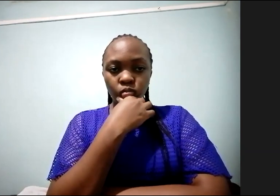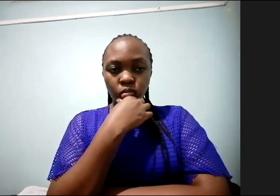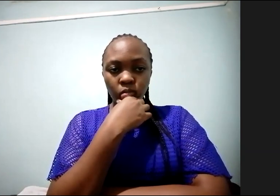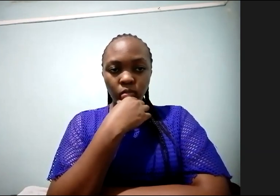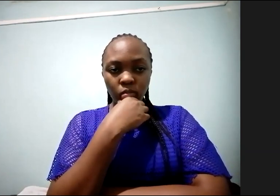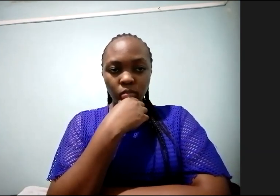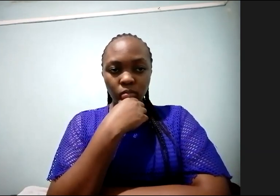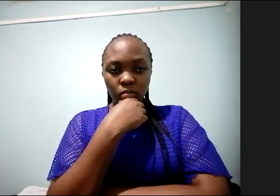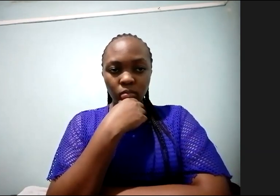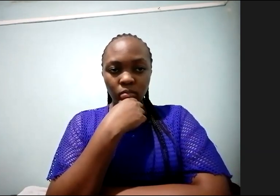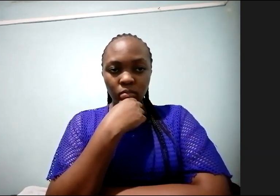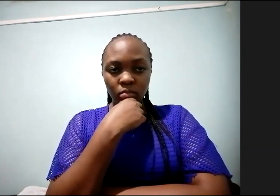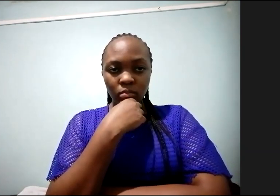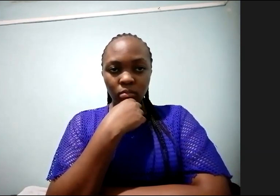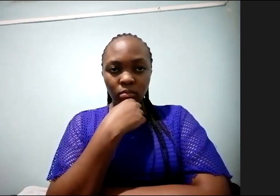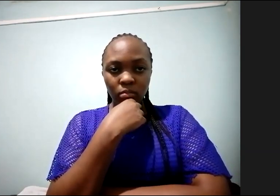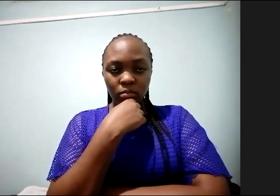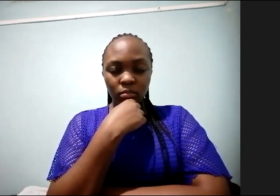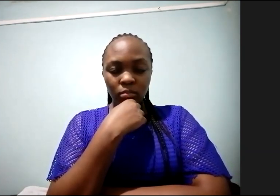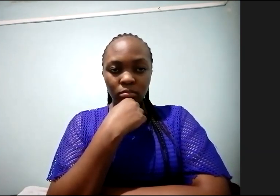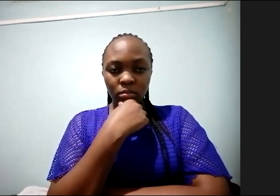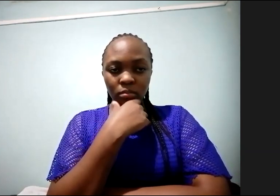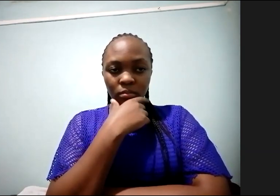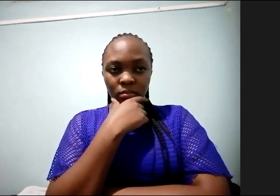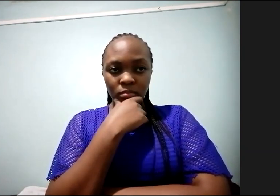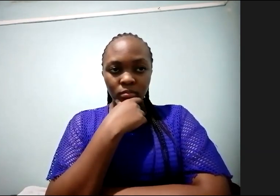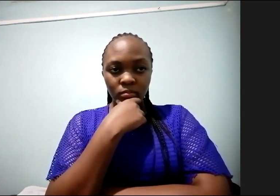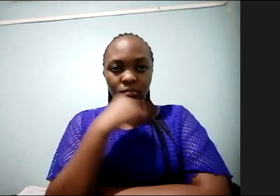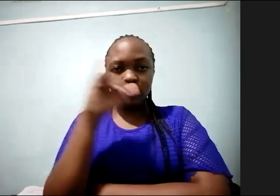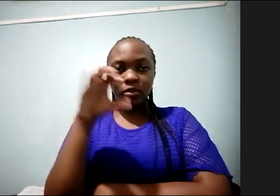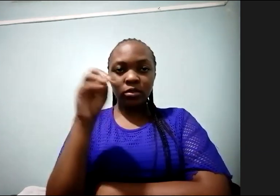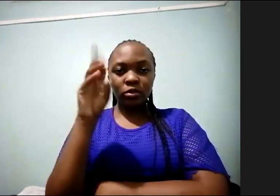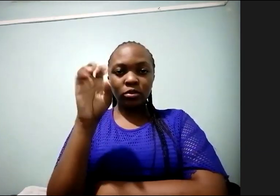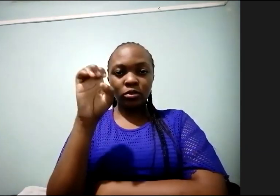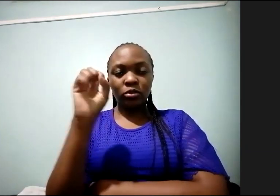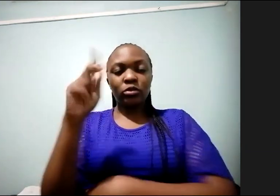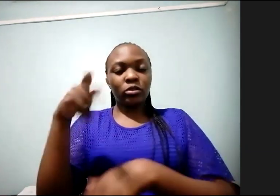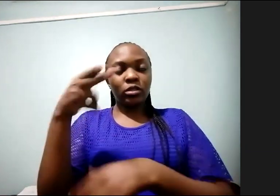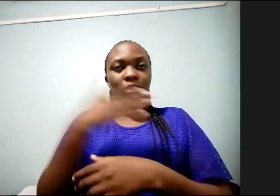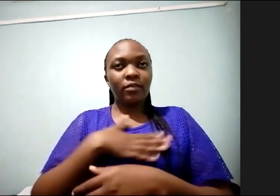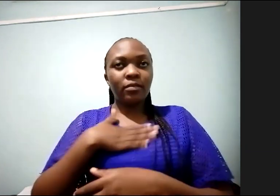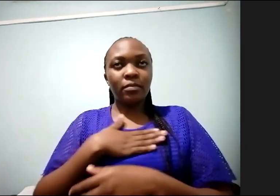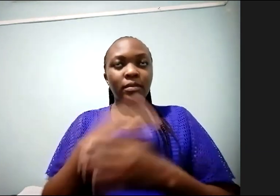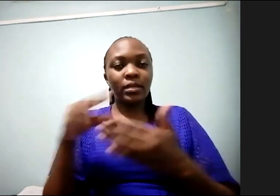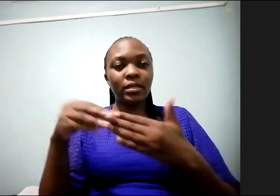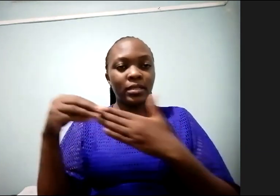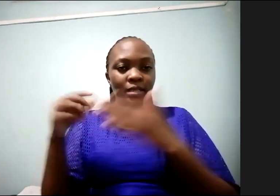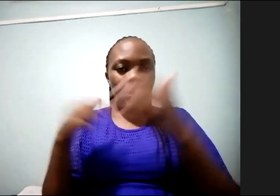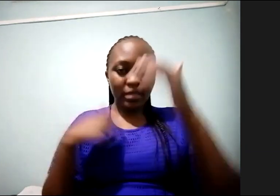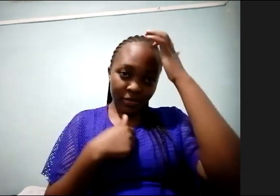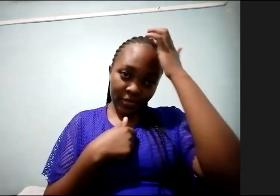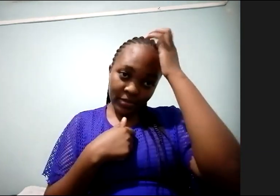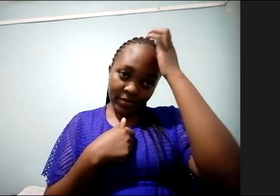Joseph, lead me, please. I'm having difficulties from my hand. Hi, George. Can you hear us?